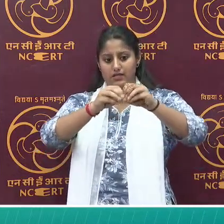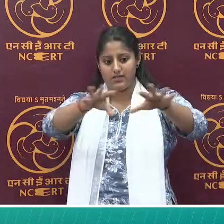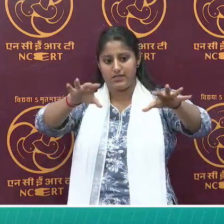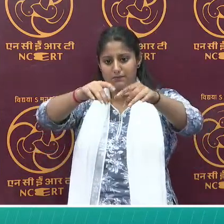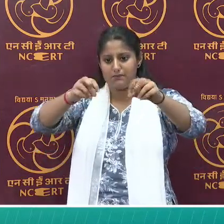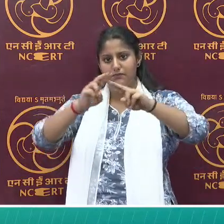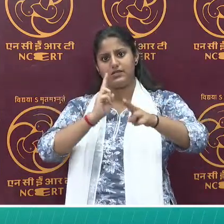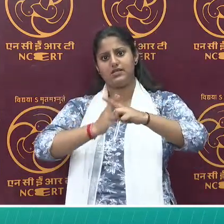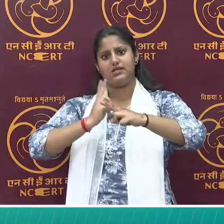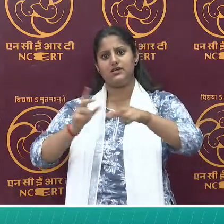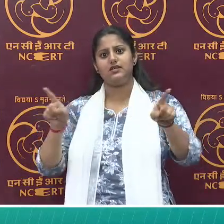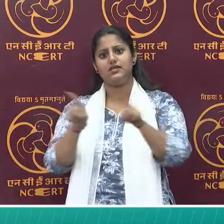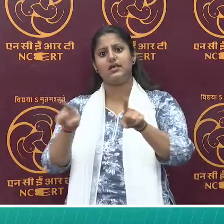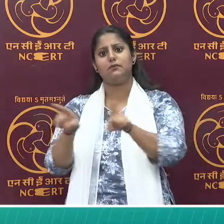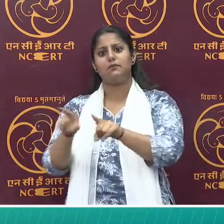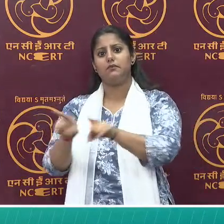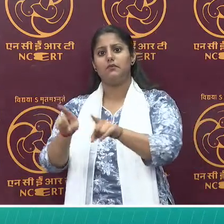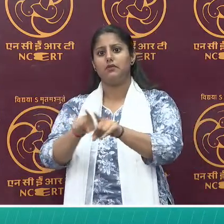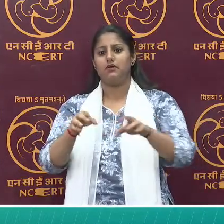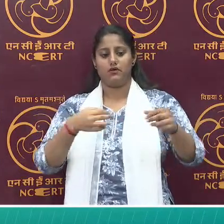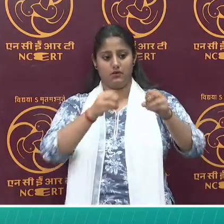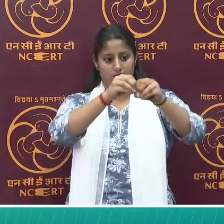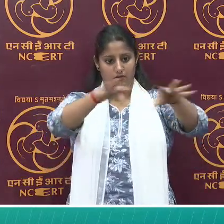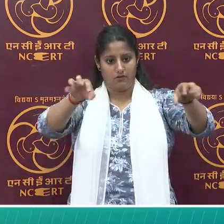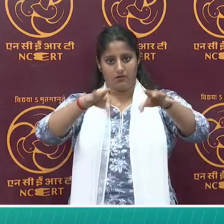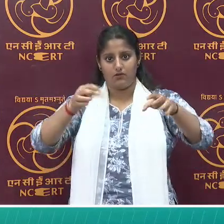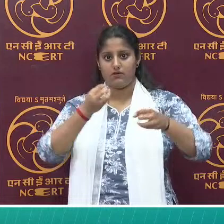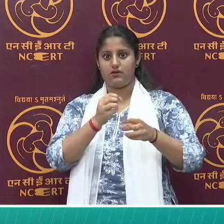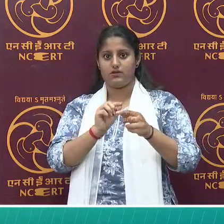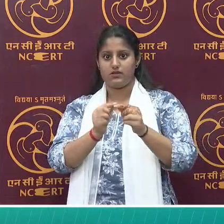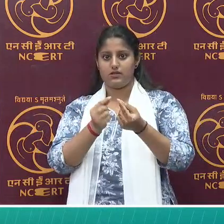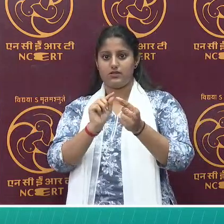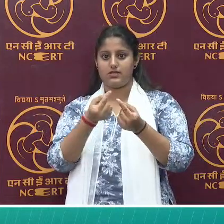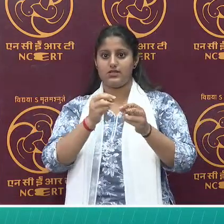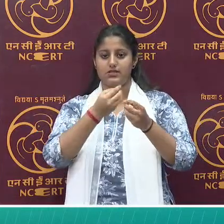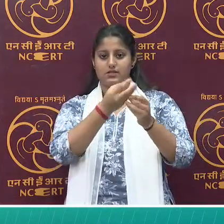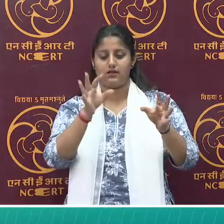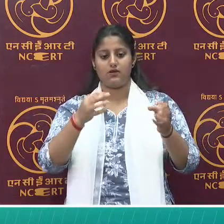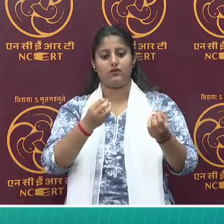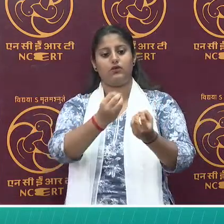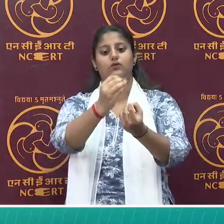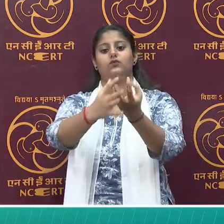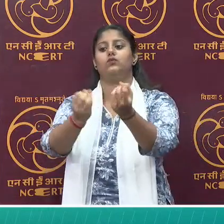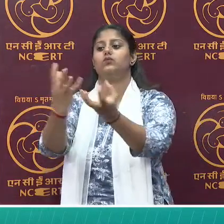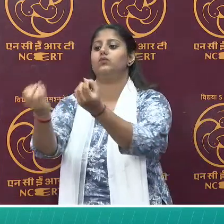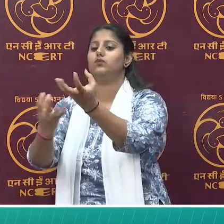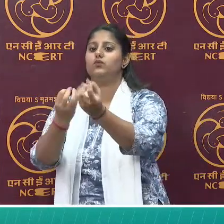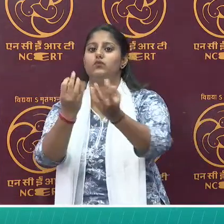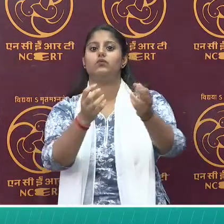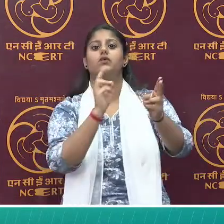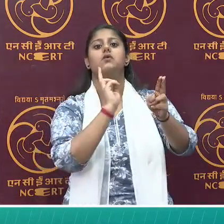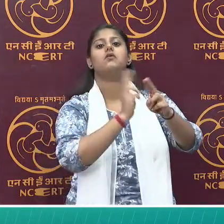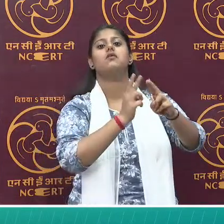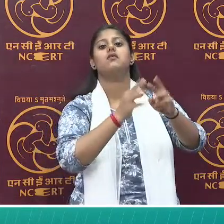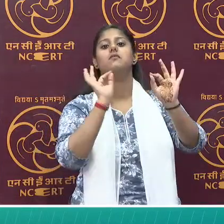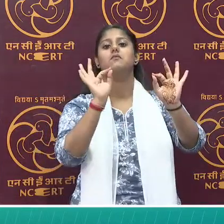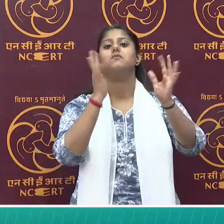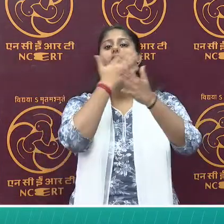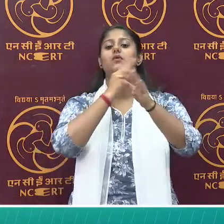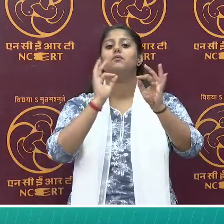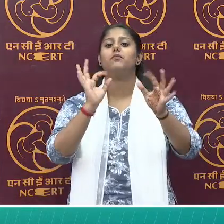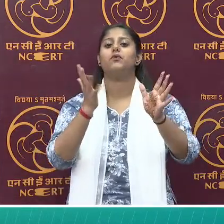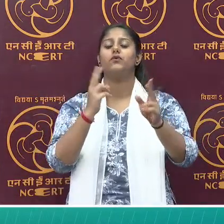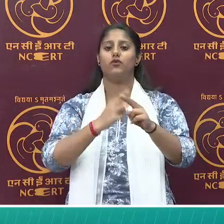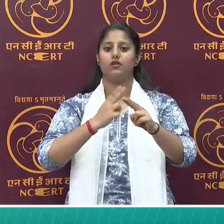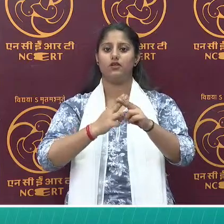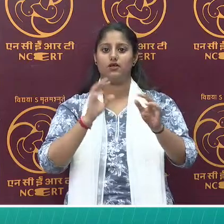are equidistant from one another and they are growing properly one after the other. So like